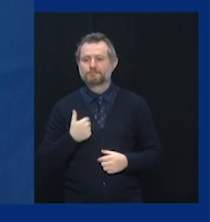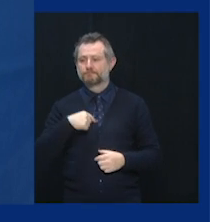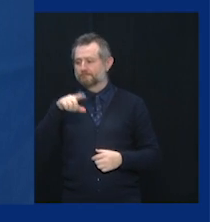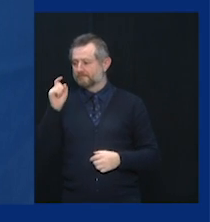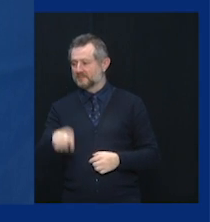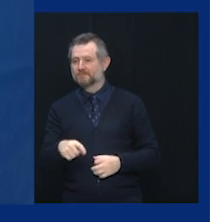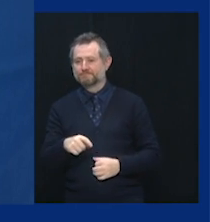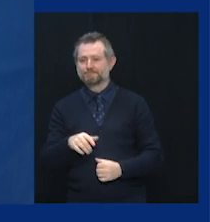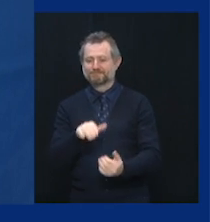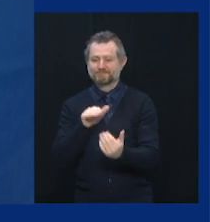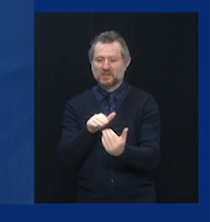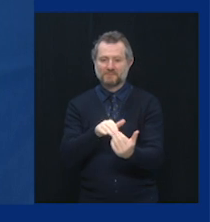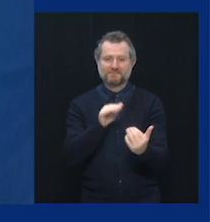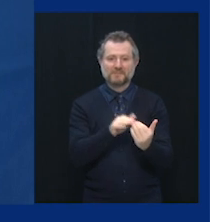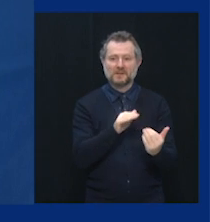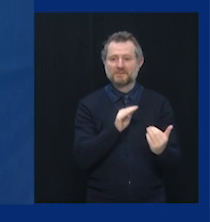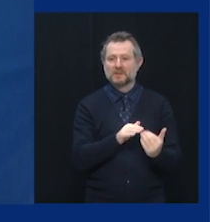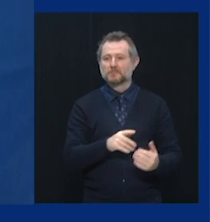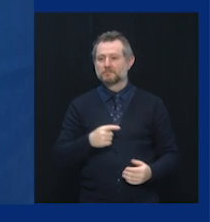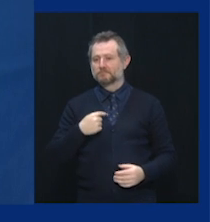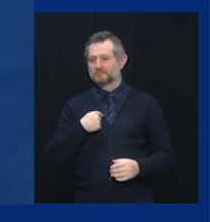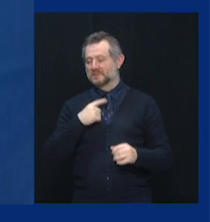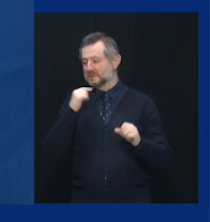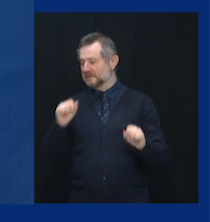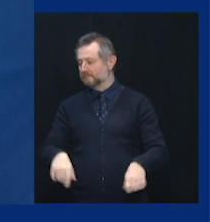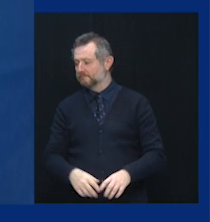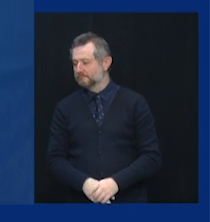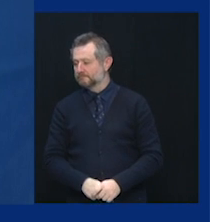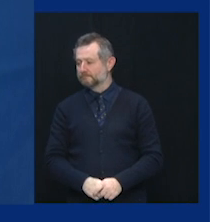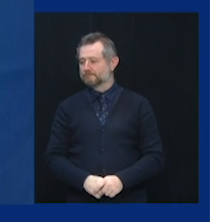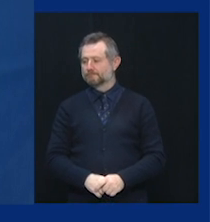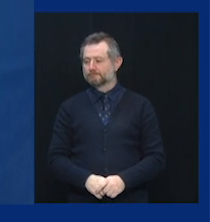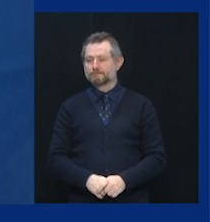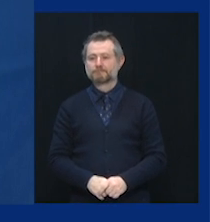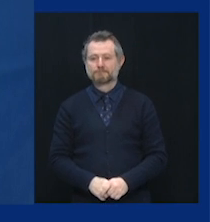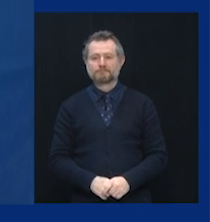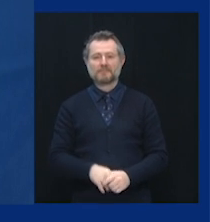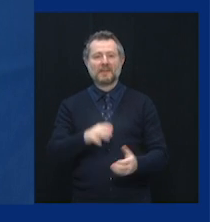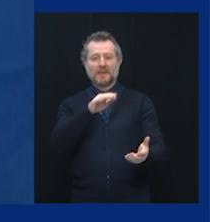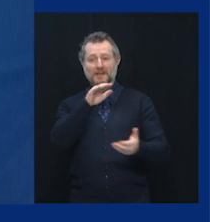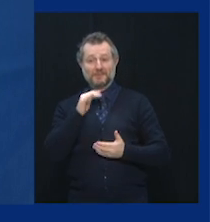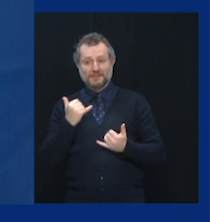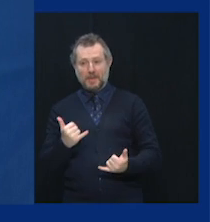possibly be with the allocation you have. And that's what we're doing.